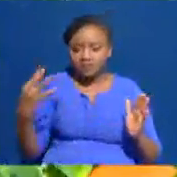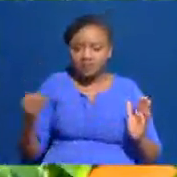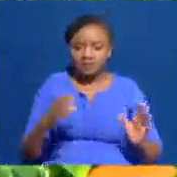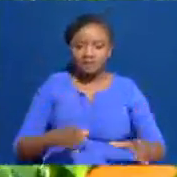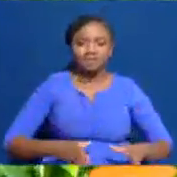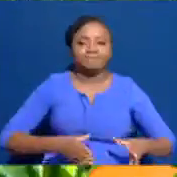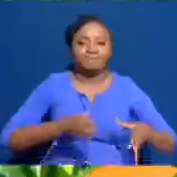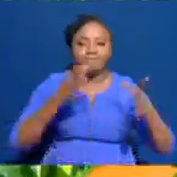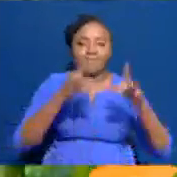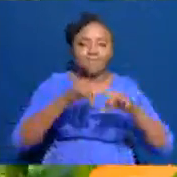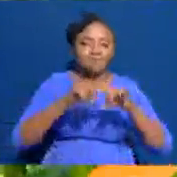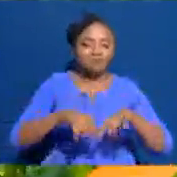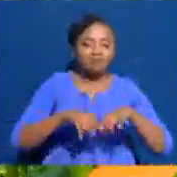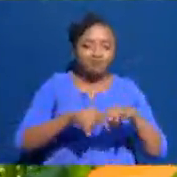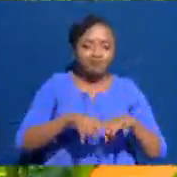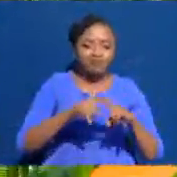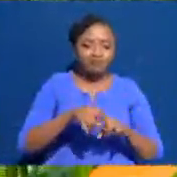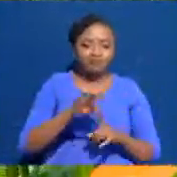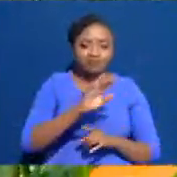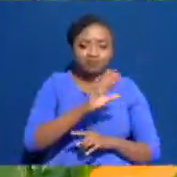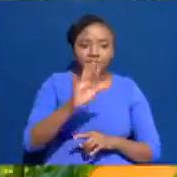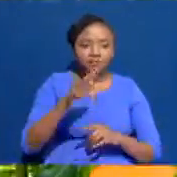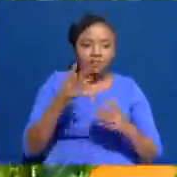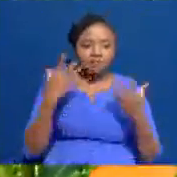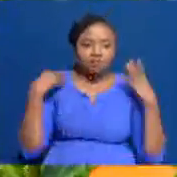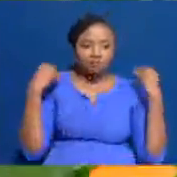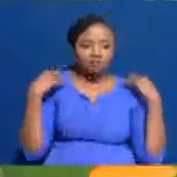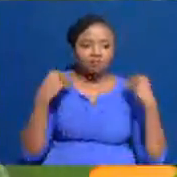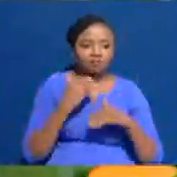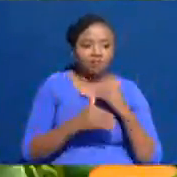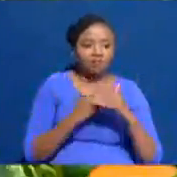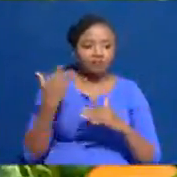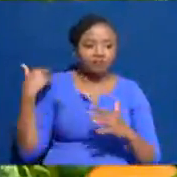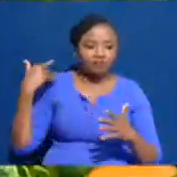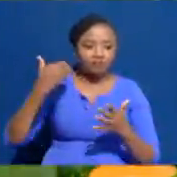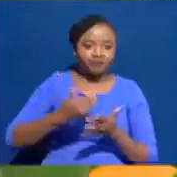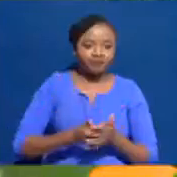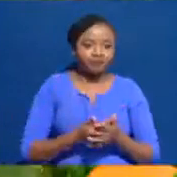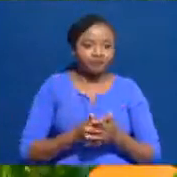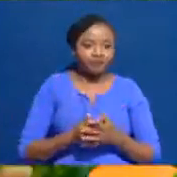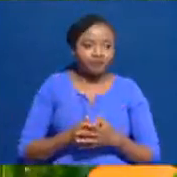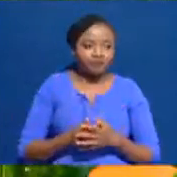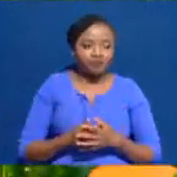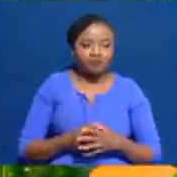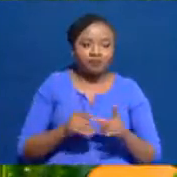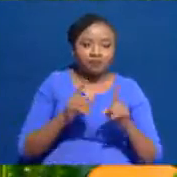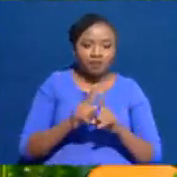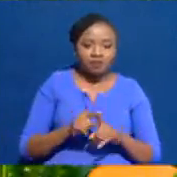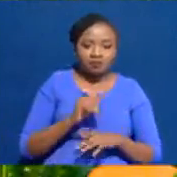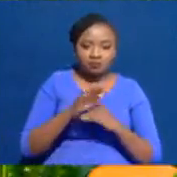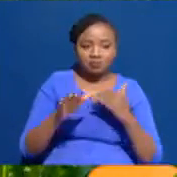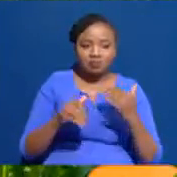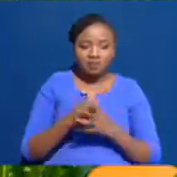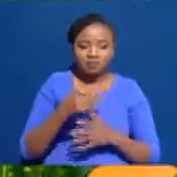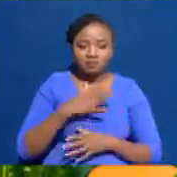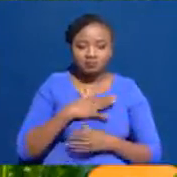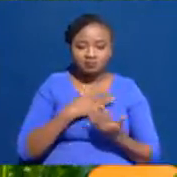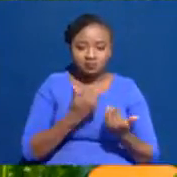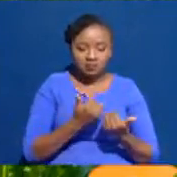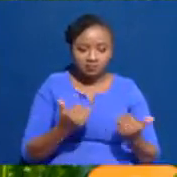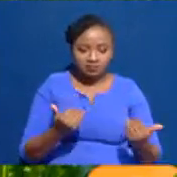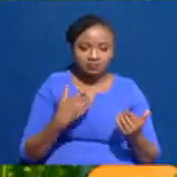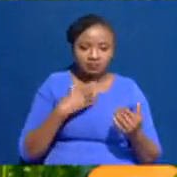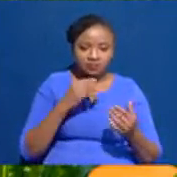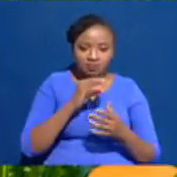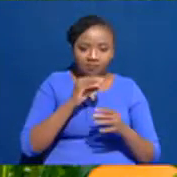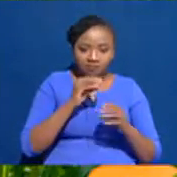bags, depending on the agronomical practices one has employed. All the inputs that are used here, they are suited for